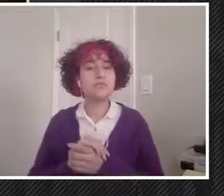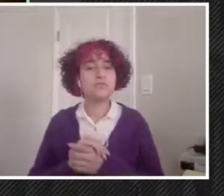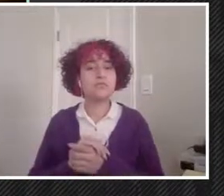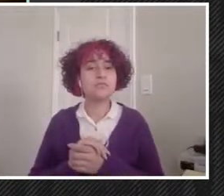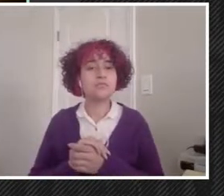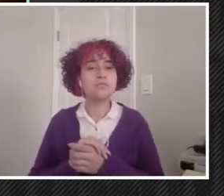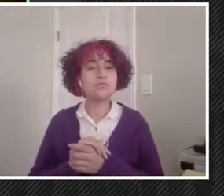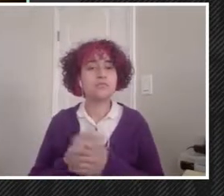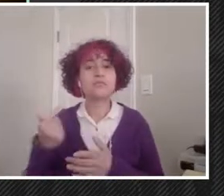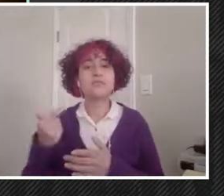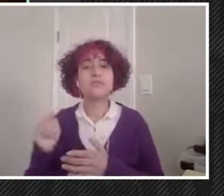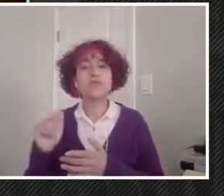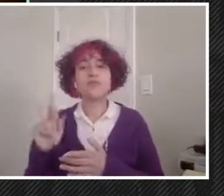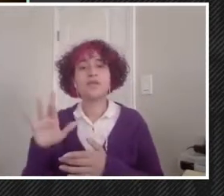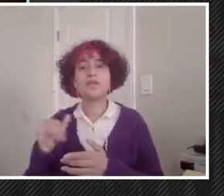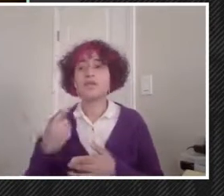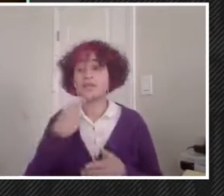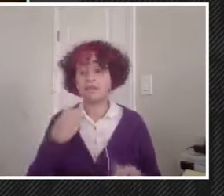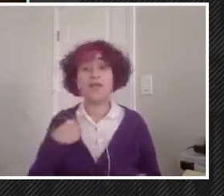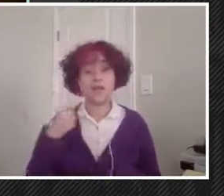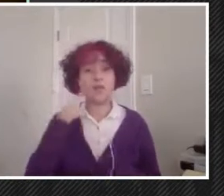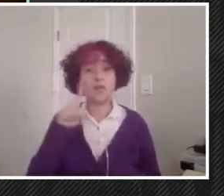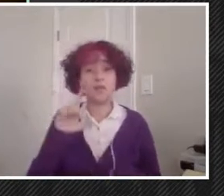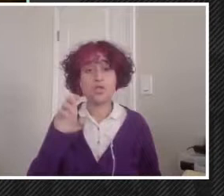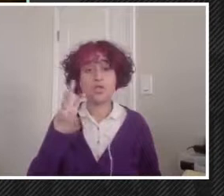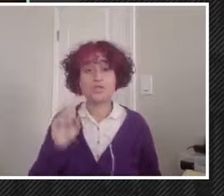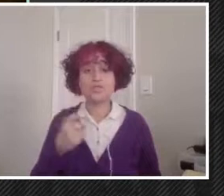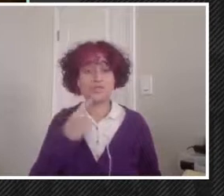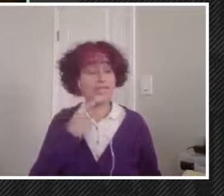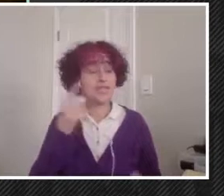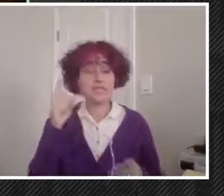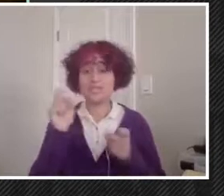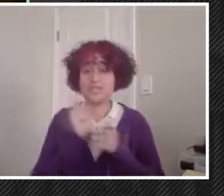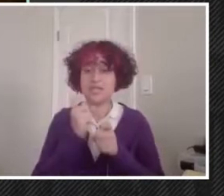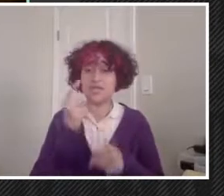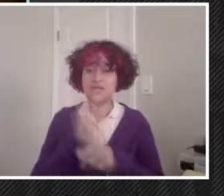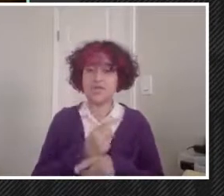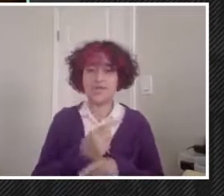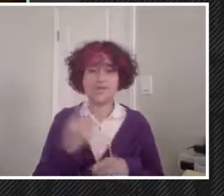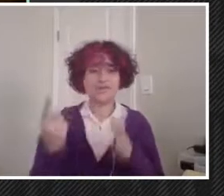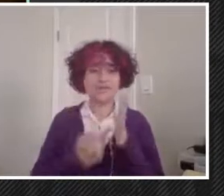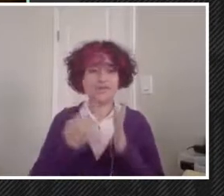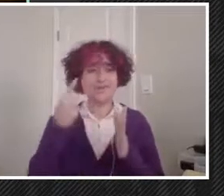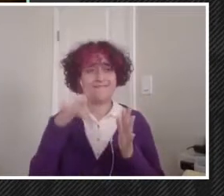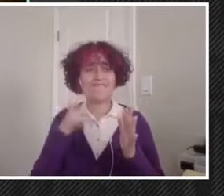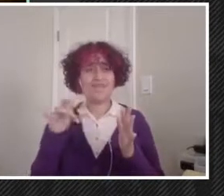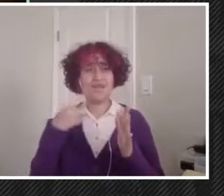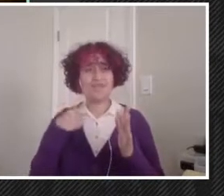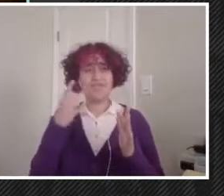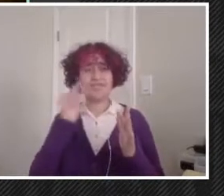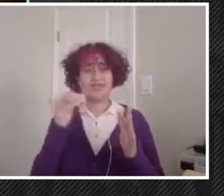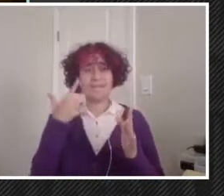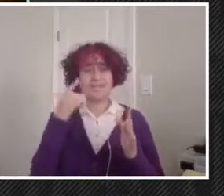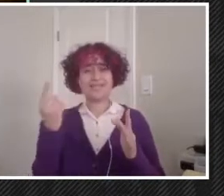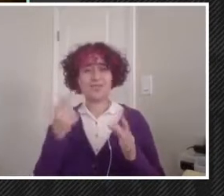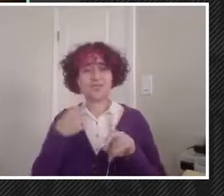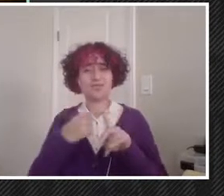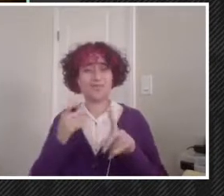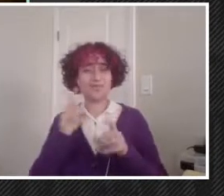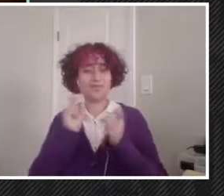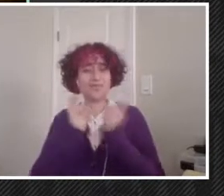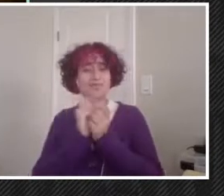I think what Louis said is absolutely right. Sometimes we act like, you know, because somebody's from a certain background, that they're